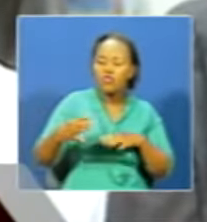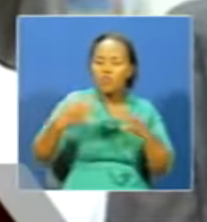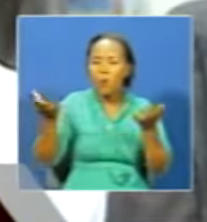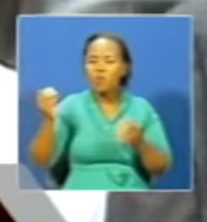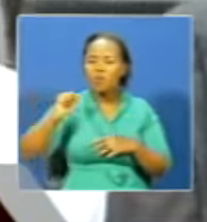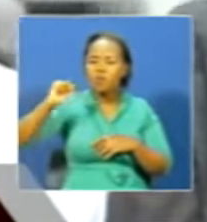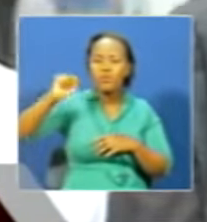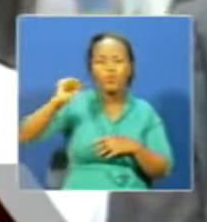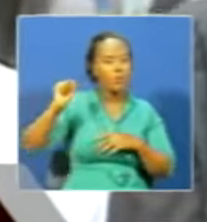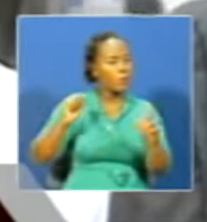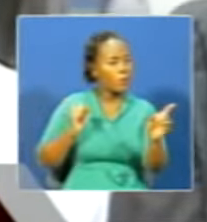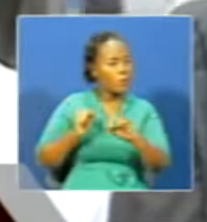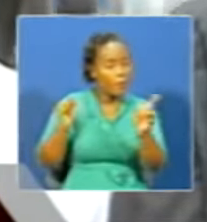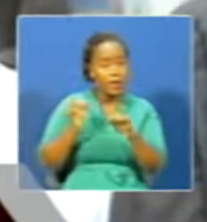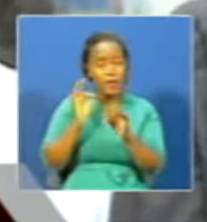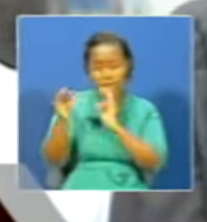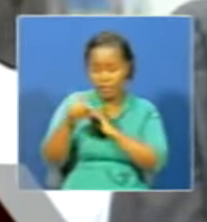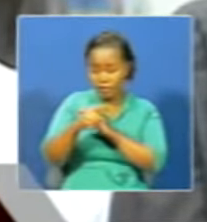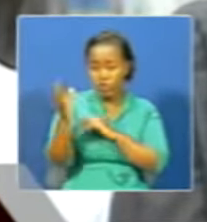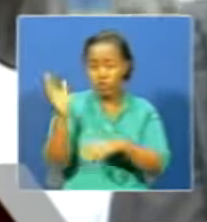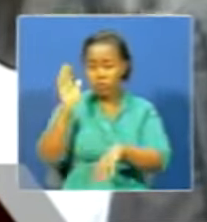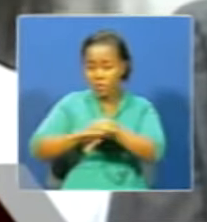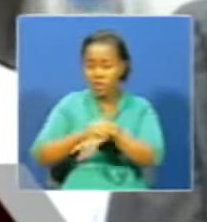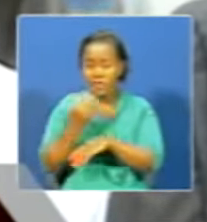lakini kikupata, hizo zote utasahau.